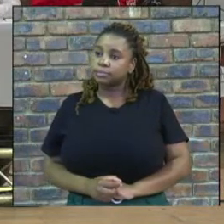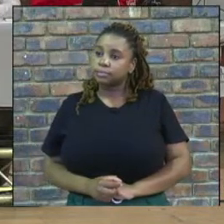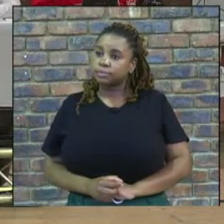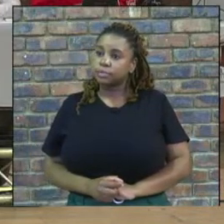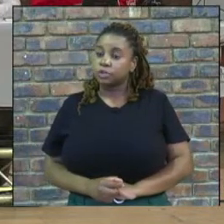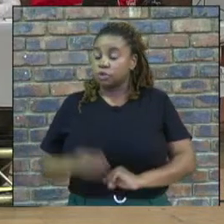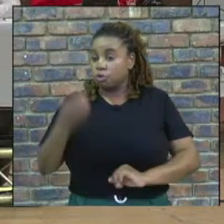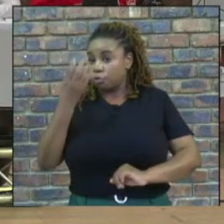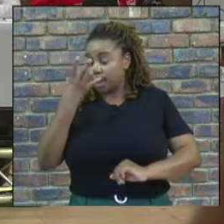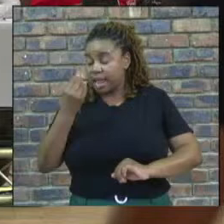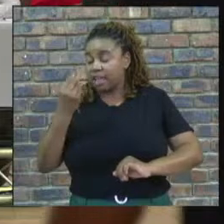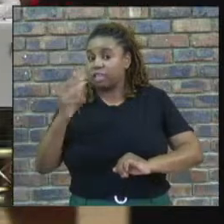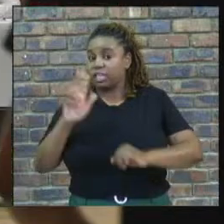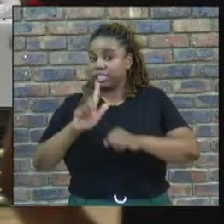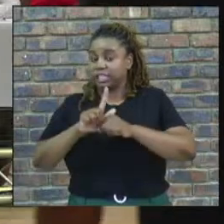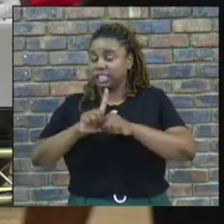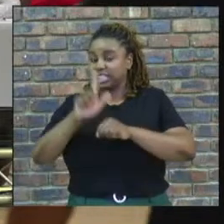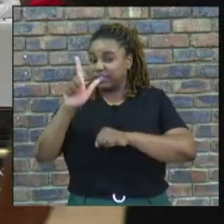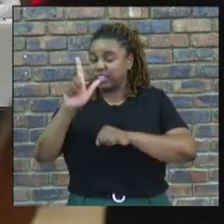17 hands.